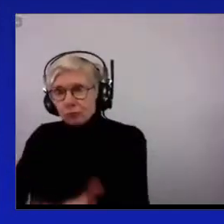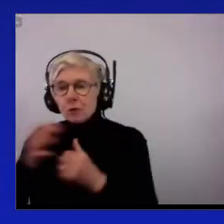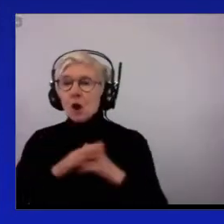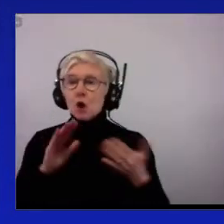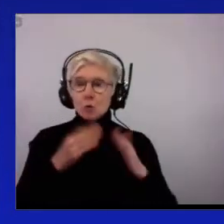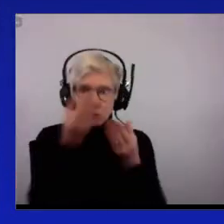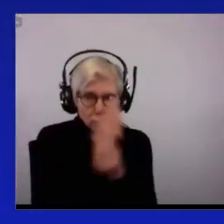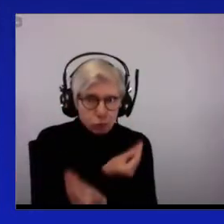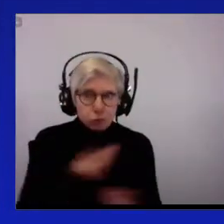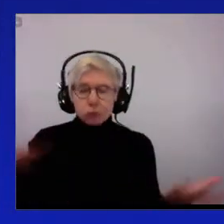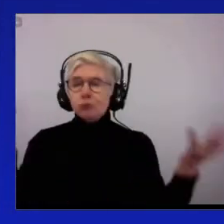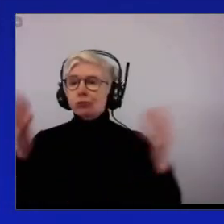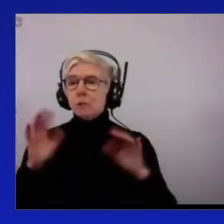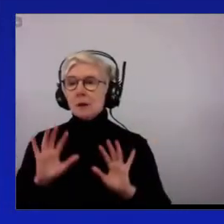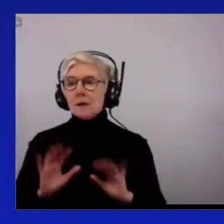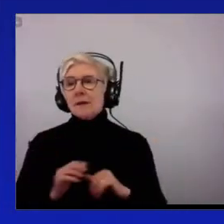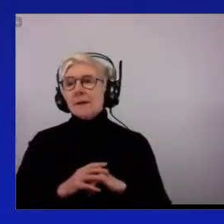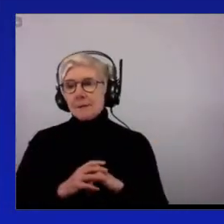level,